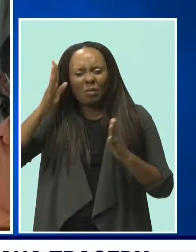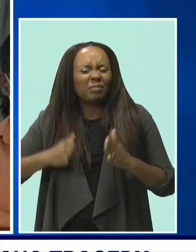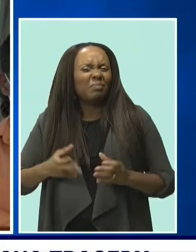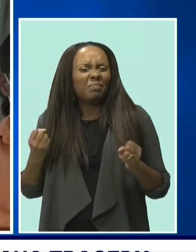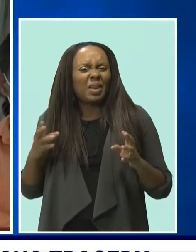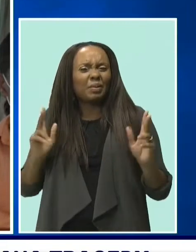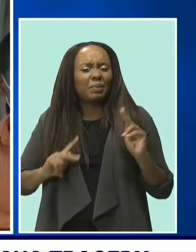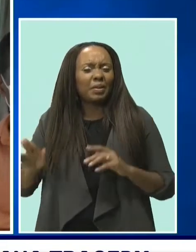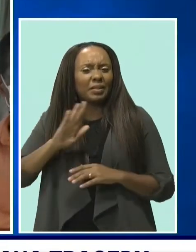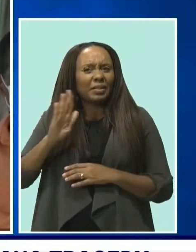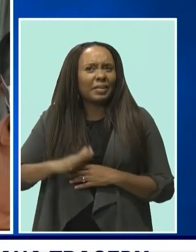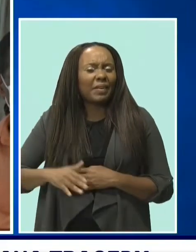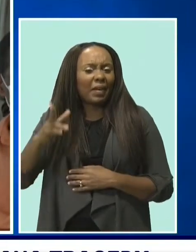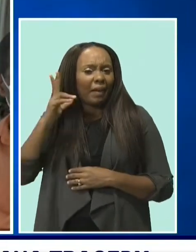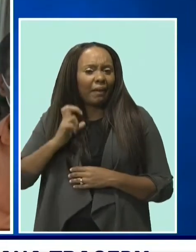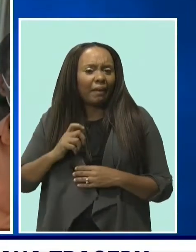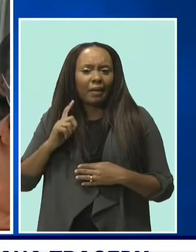at all.